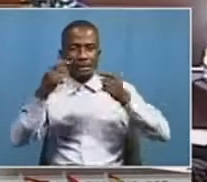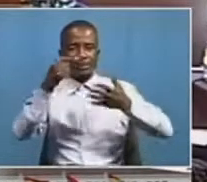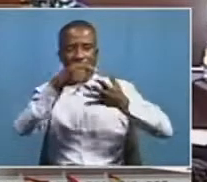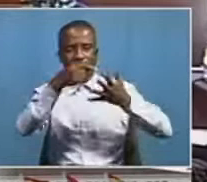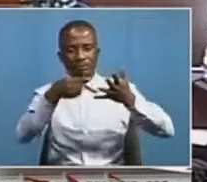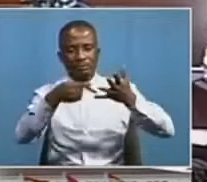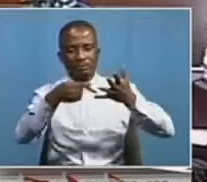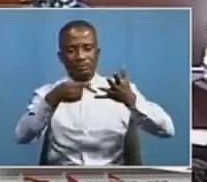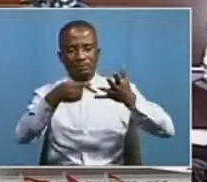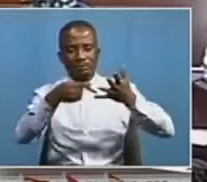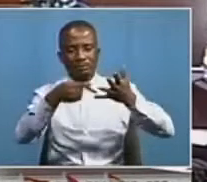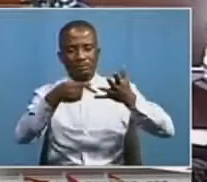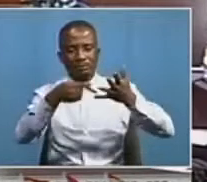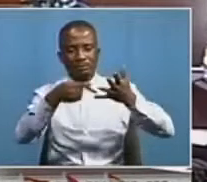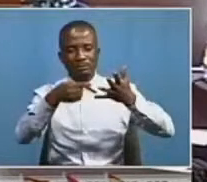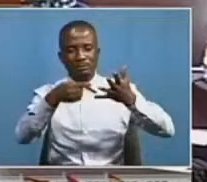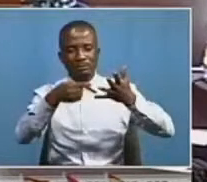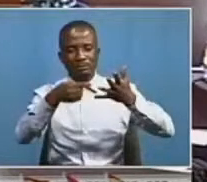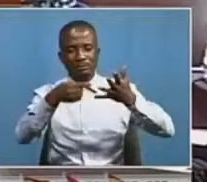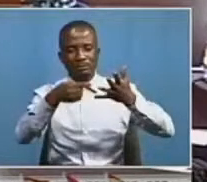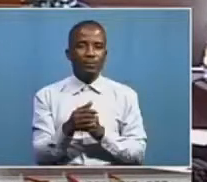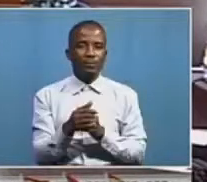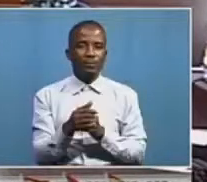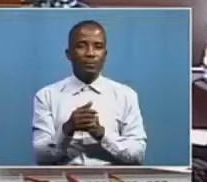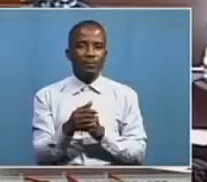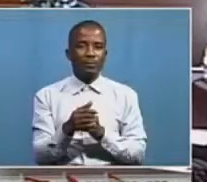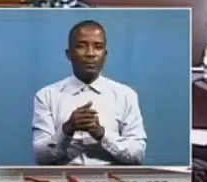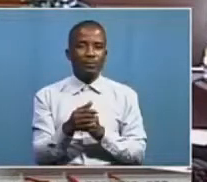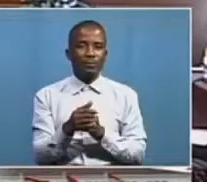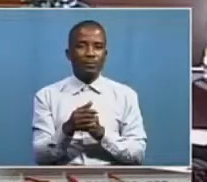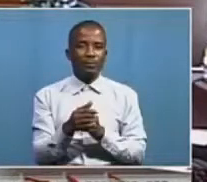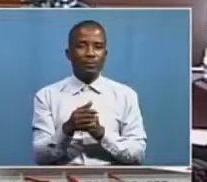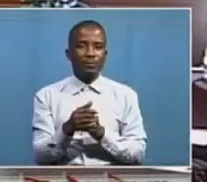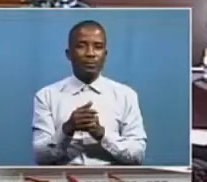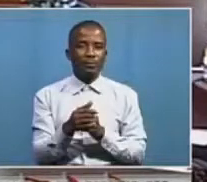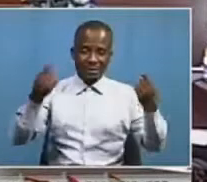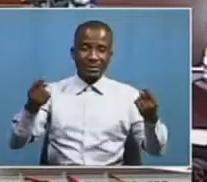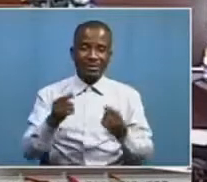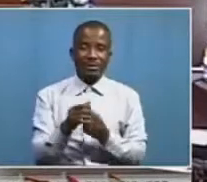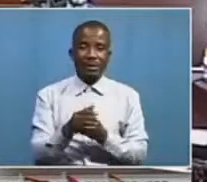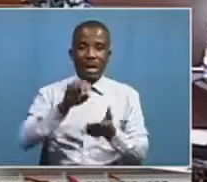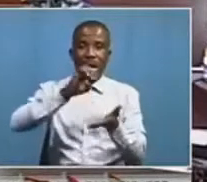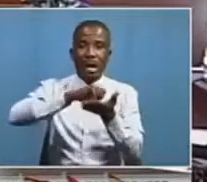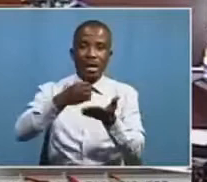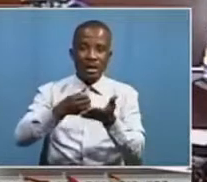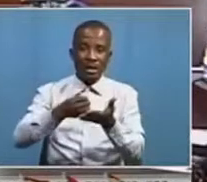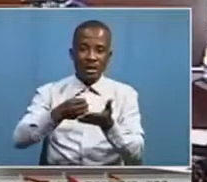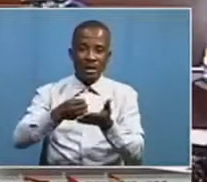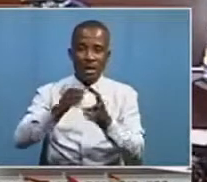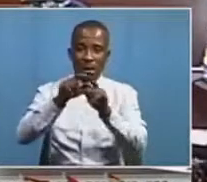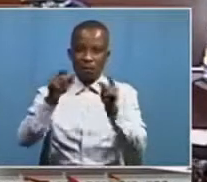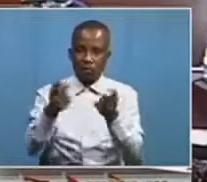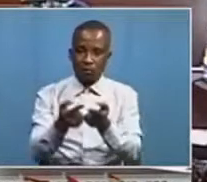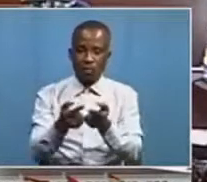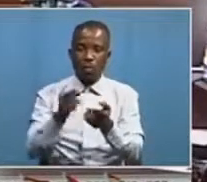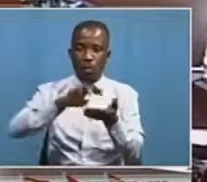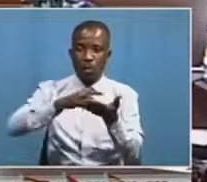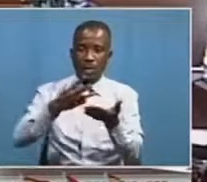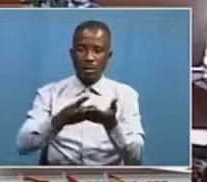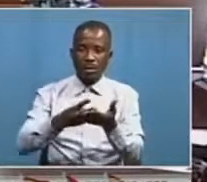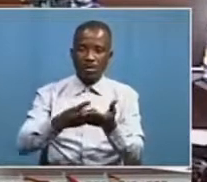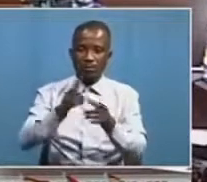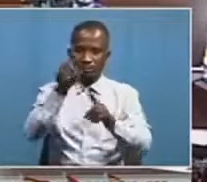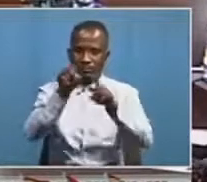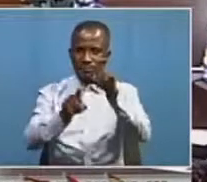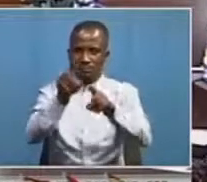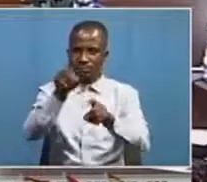1325507 at 582 CM, where the Supreme Court held, quote, "Evidence elicited from a party or his witness under cross-examination which